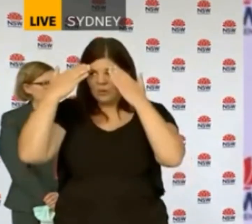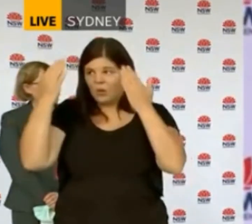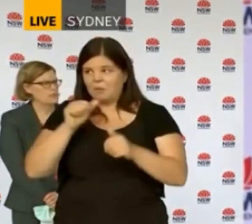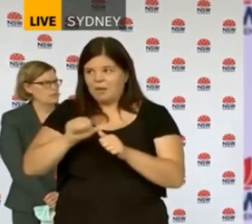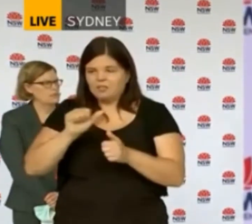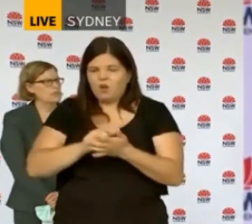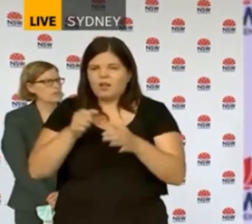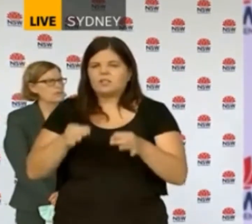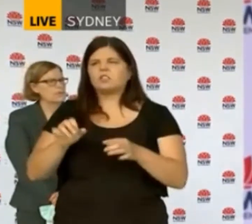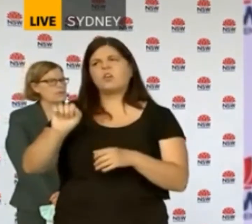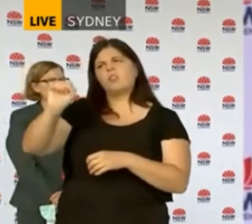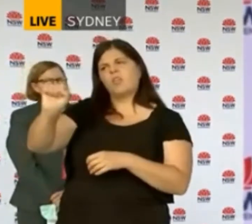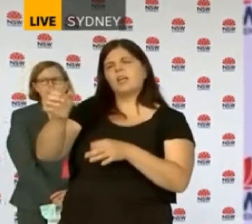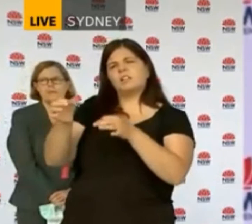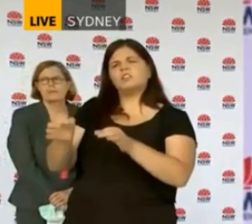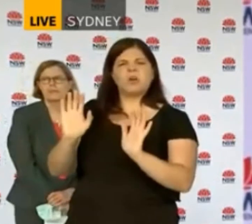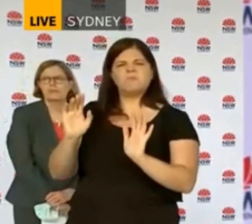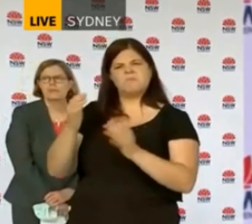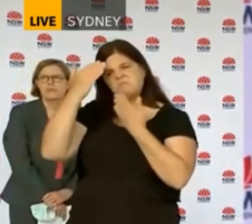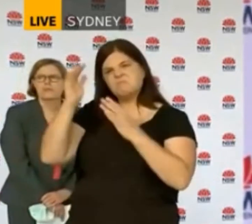health teams, I think we should back them in, and that's what we're doing.